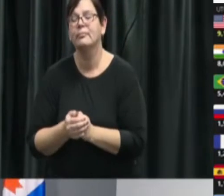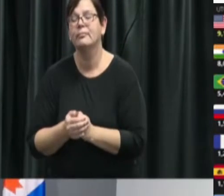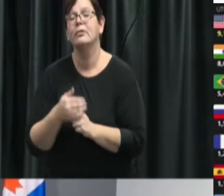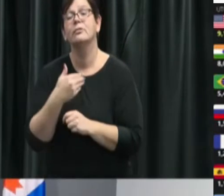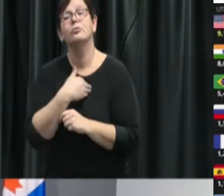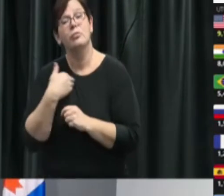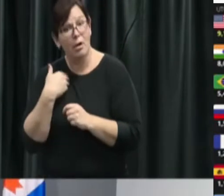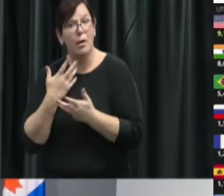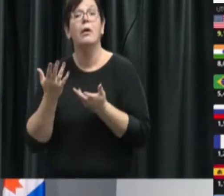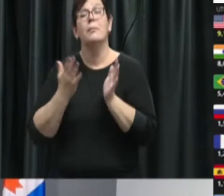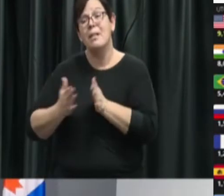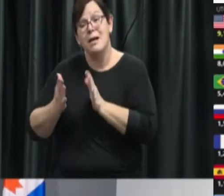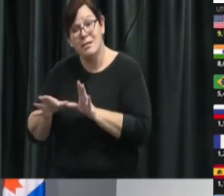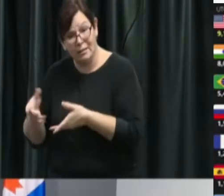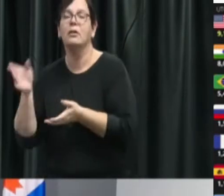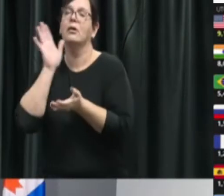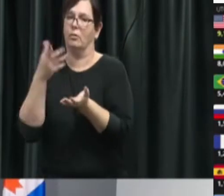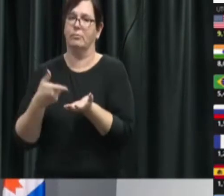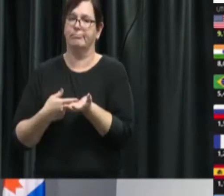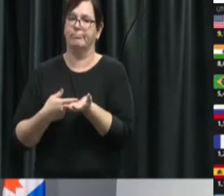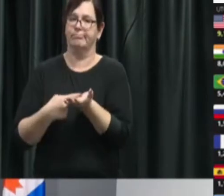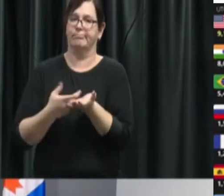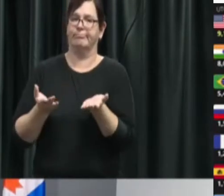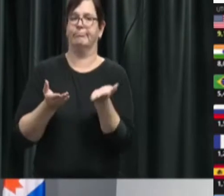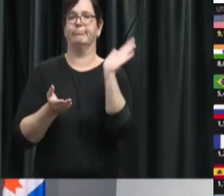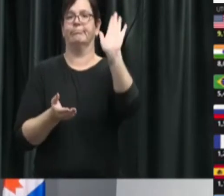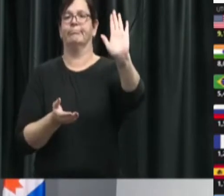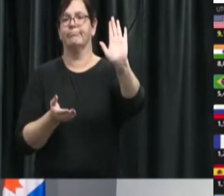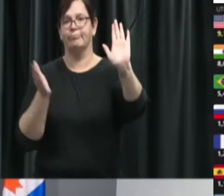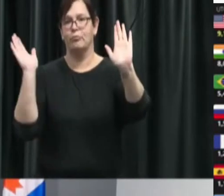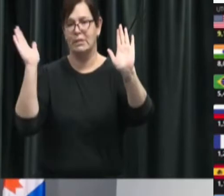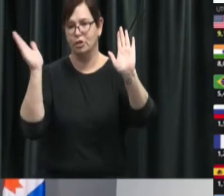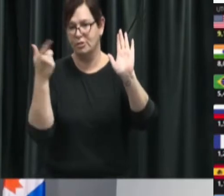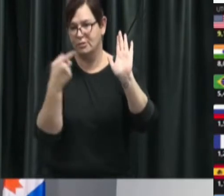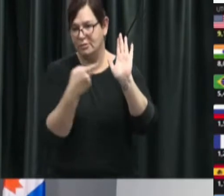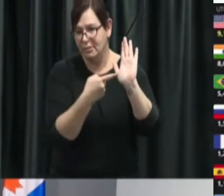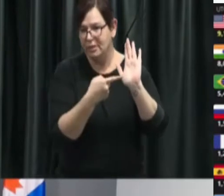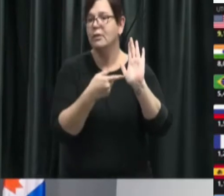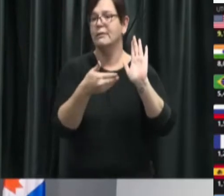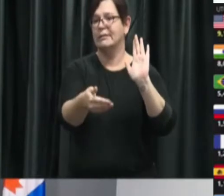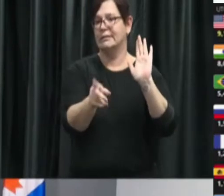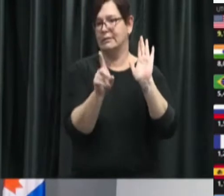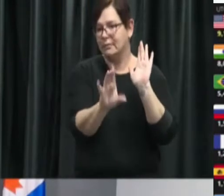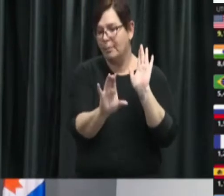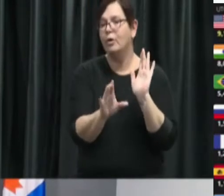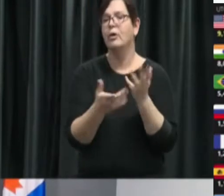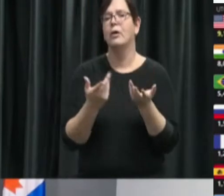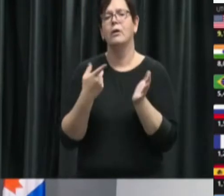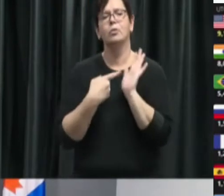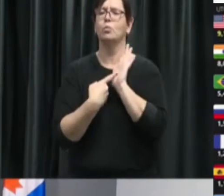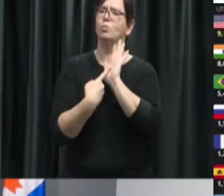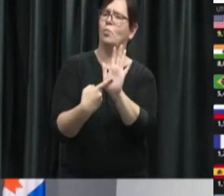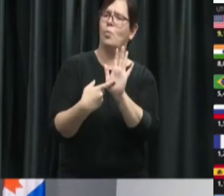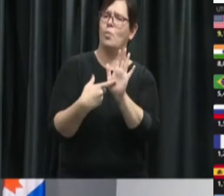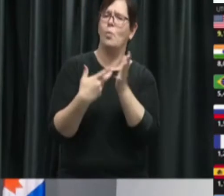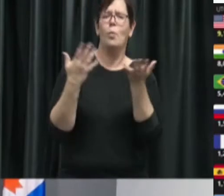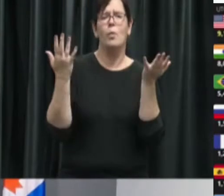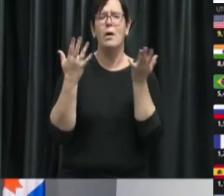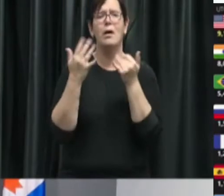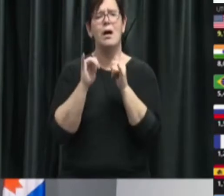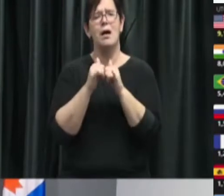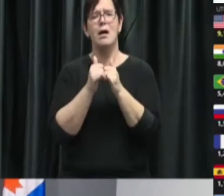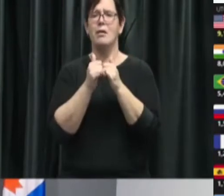a plan to identify tailored, targeted action to facilitate good health in the whole city and to address